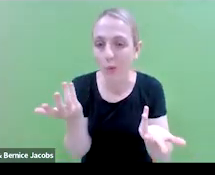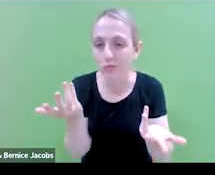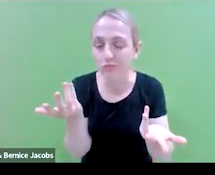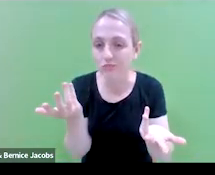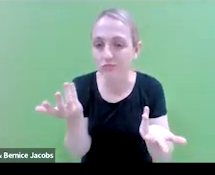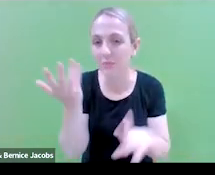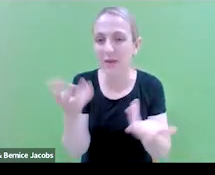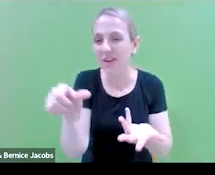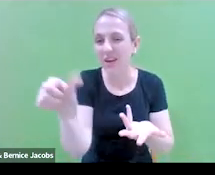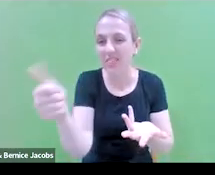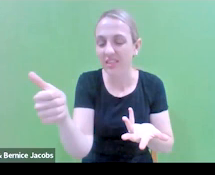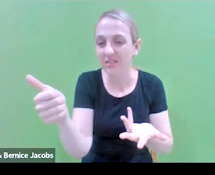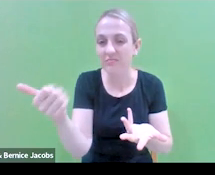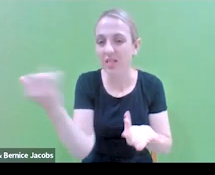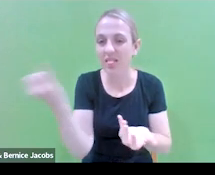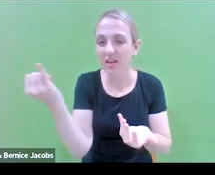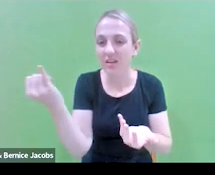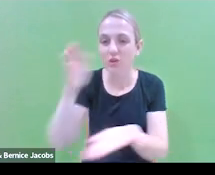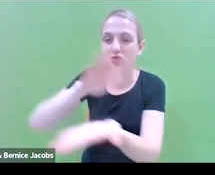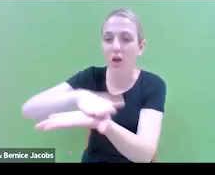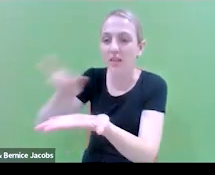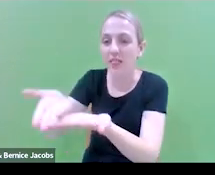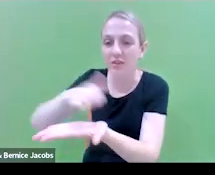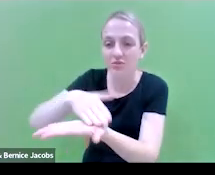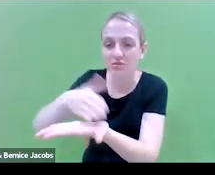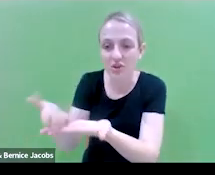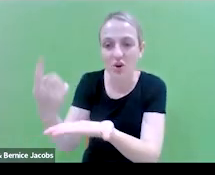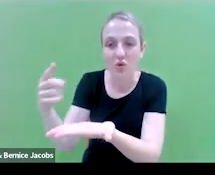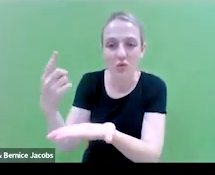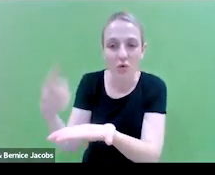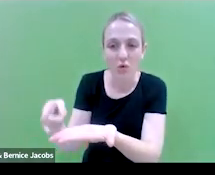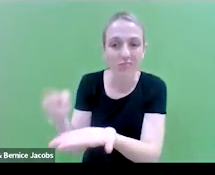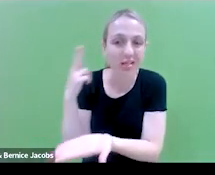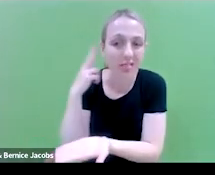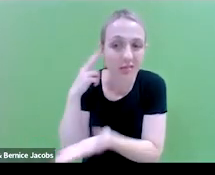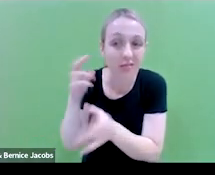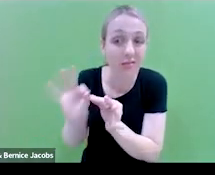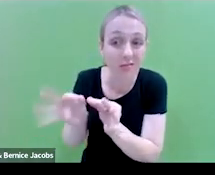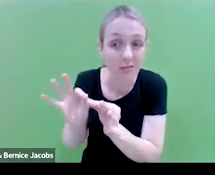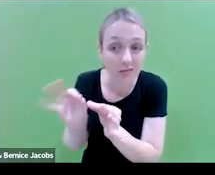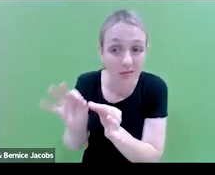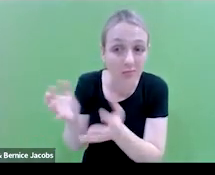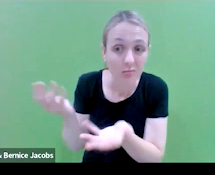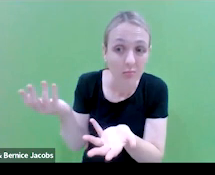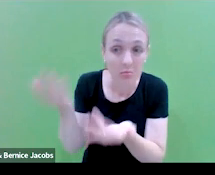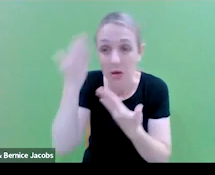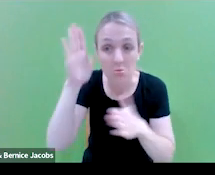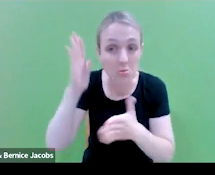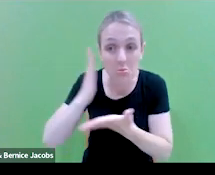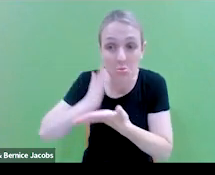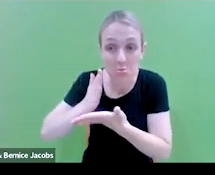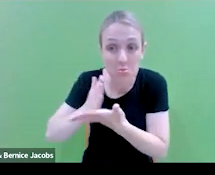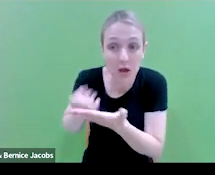active translations for hearing impaired people? I'm just not sure if there's anything happening